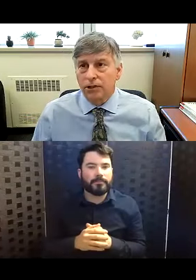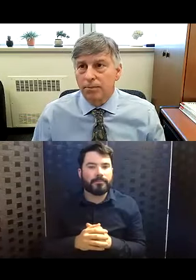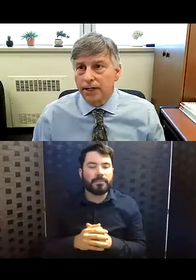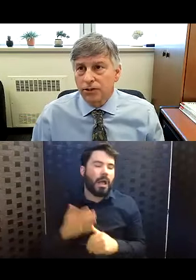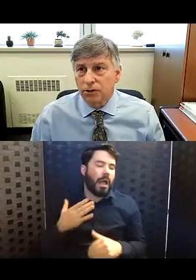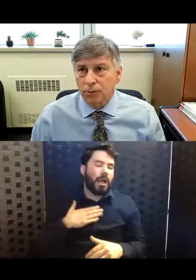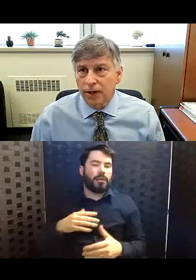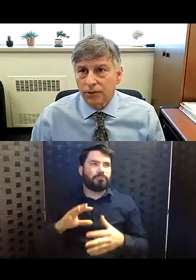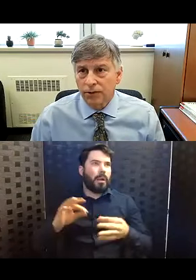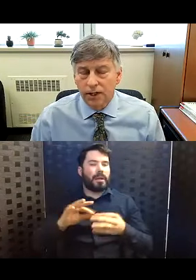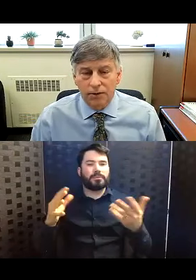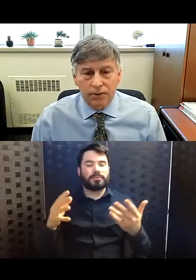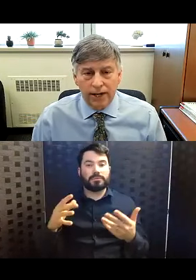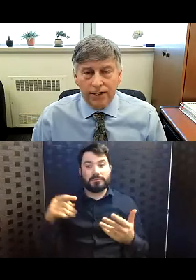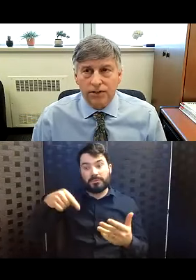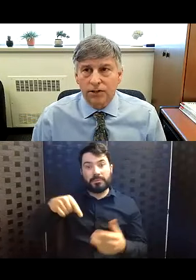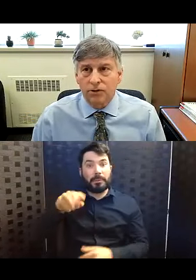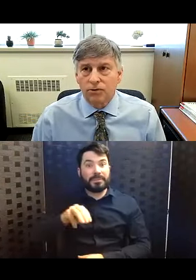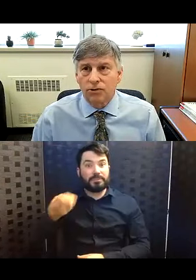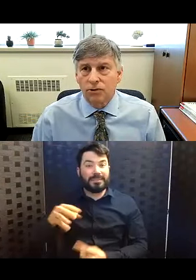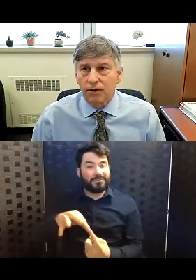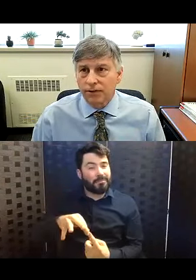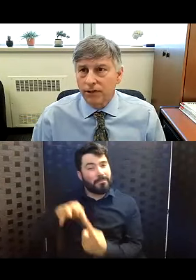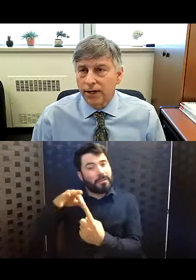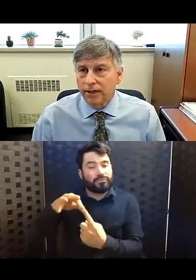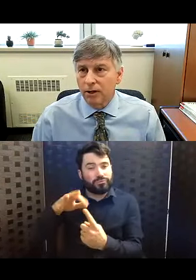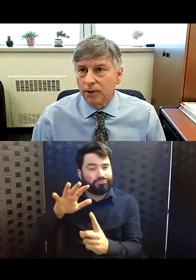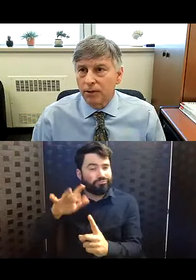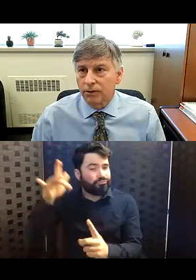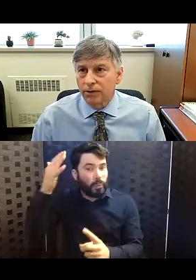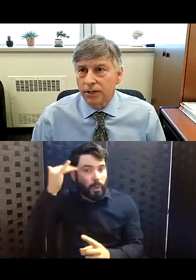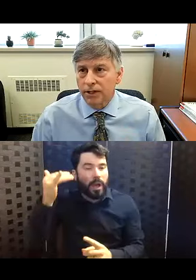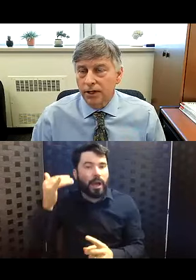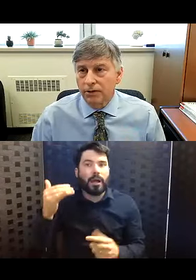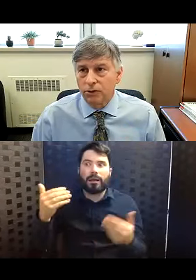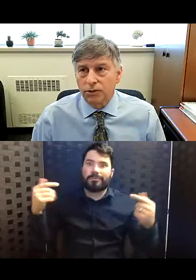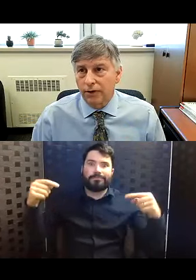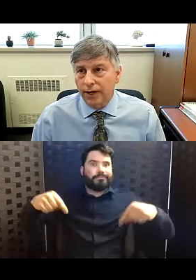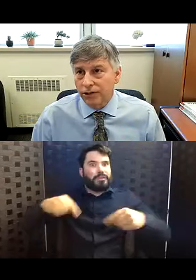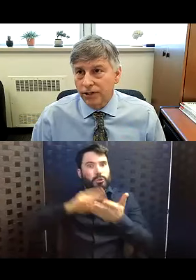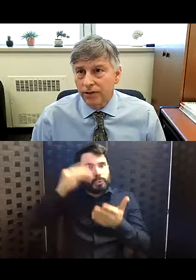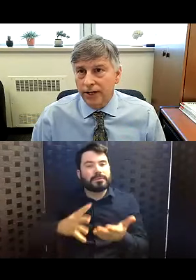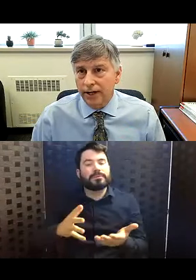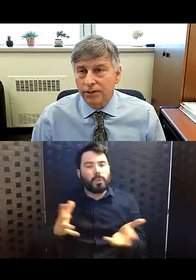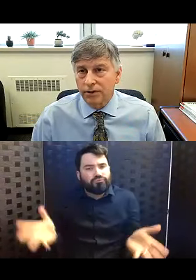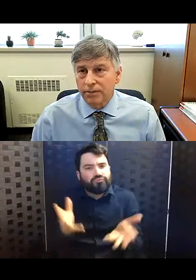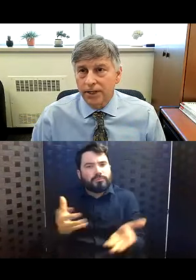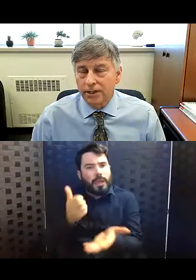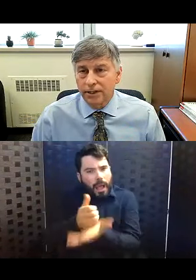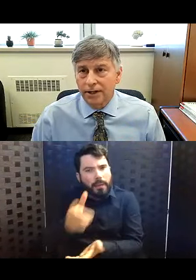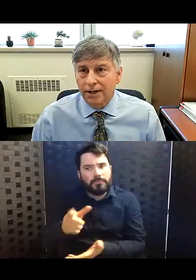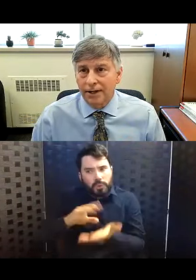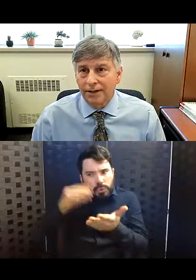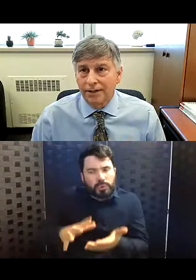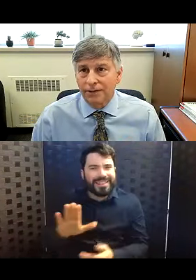makes Michigan Medicine so special. We would ask that you do everything you can to help our learners use their energy and their talents. They're